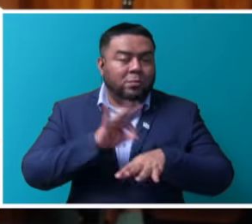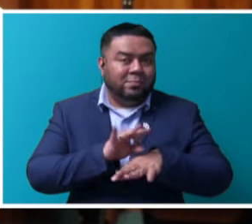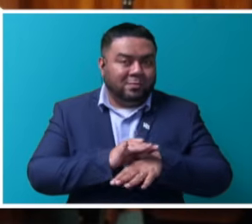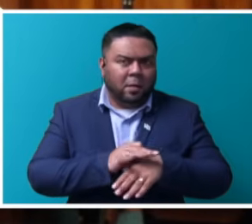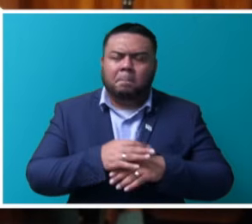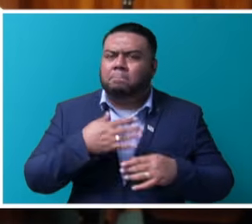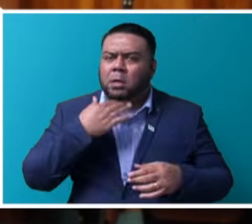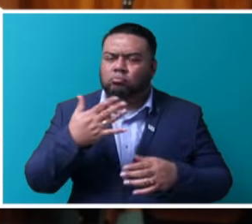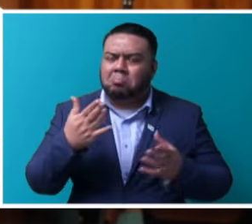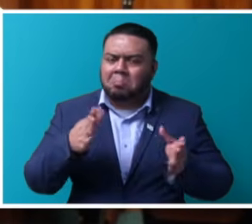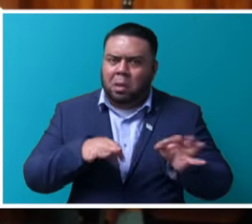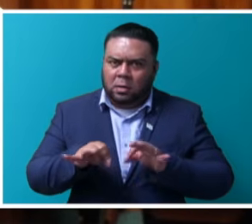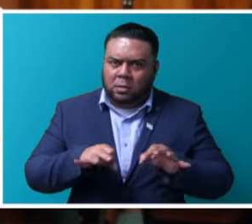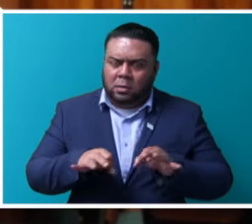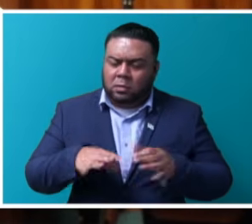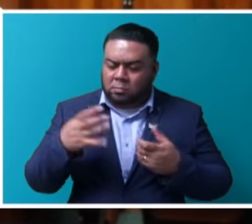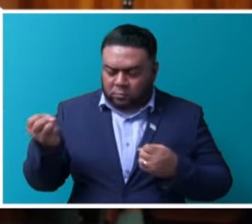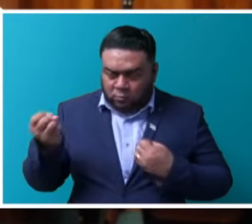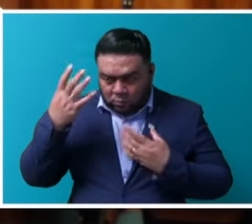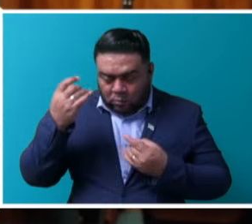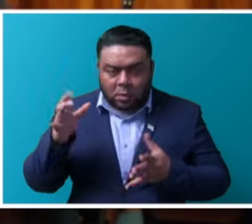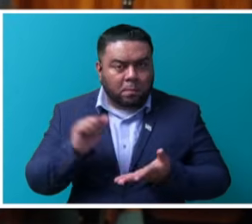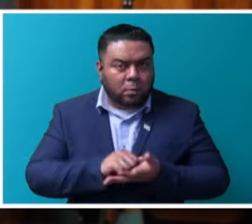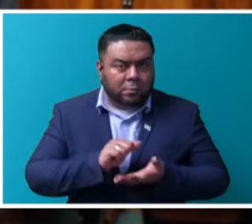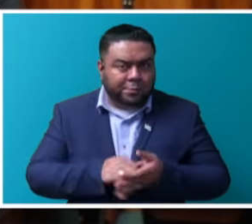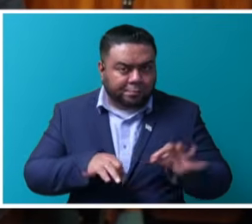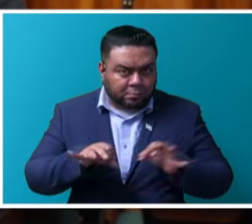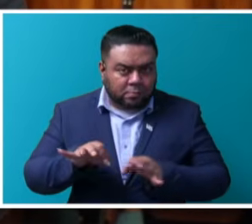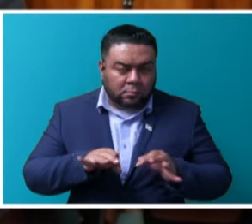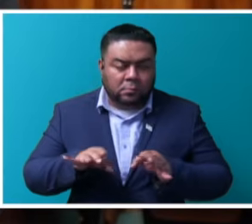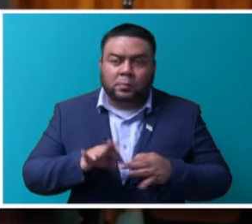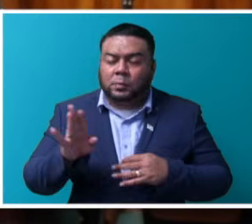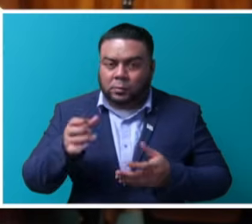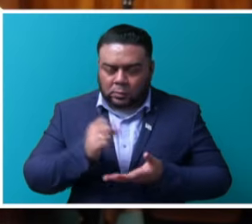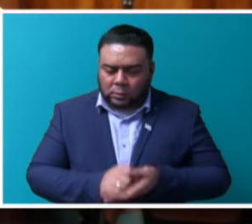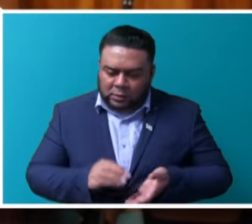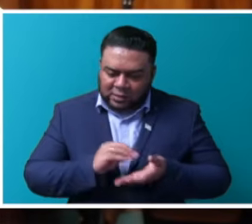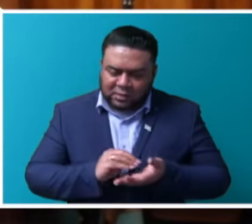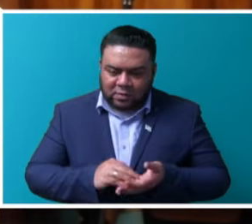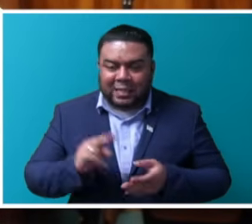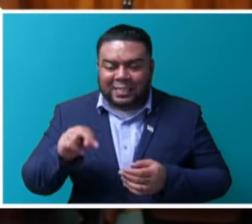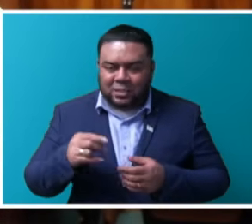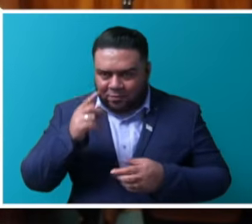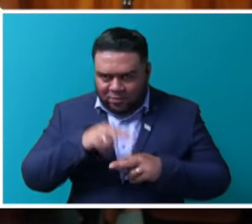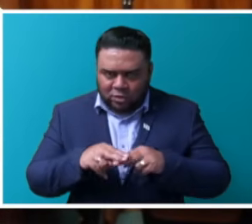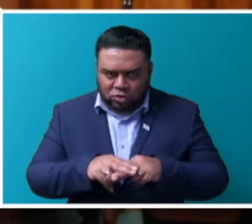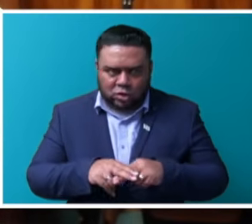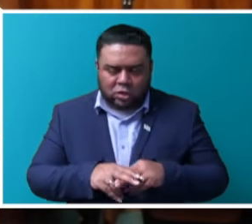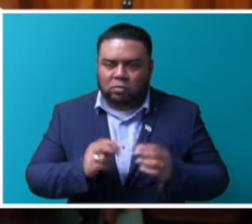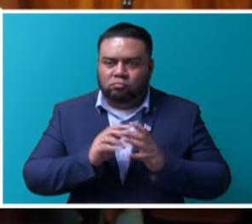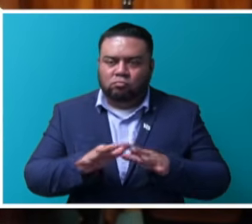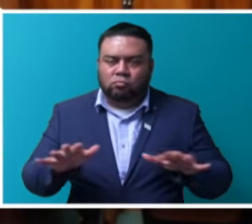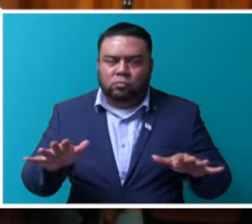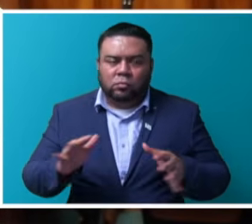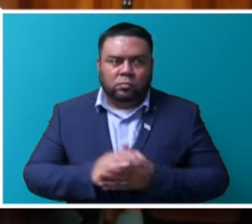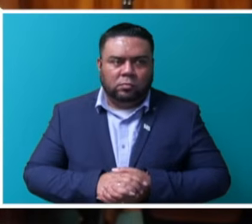planning. It has to be informed by proper planning to ensure that what is built can serve the needs of Fiji and the broader Pacific region for